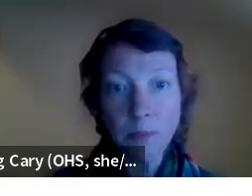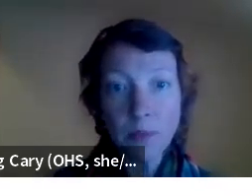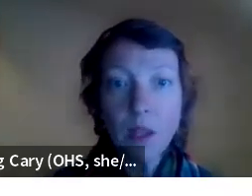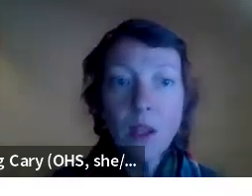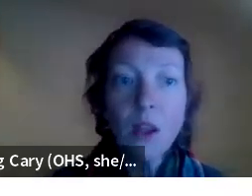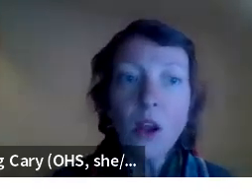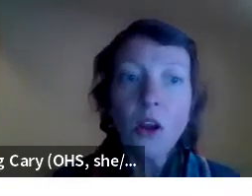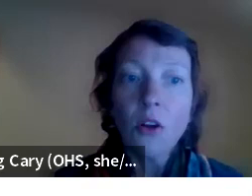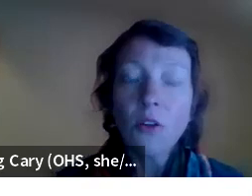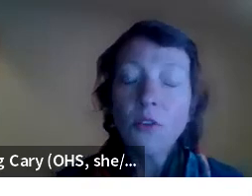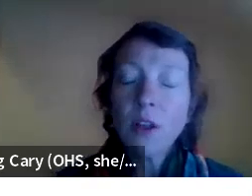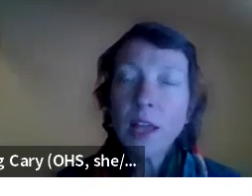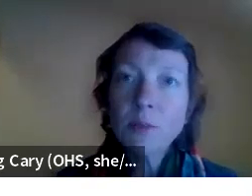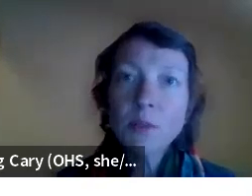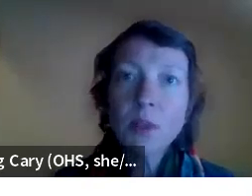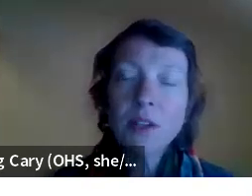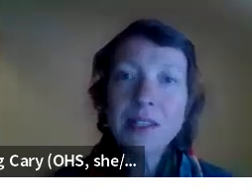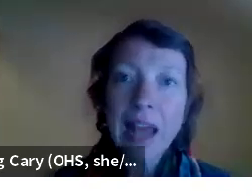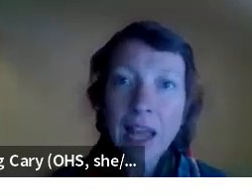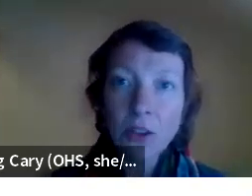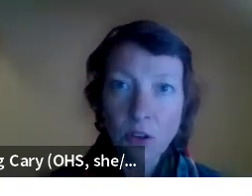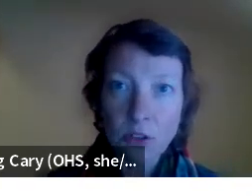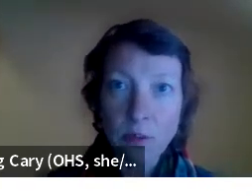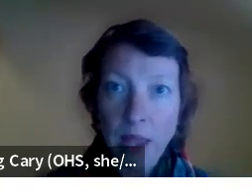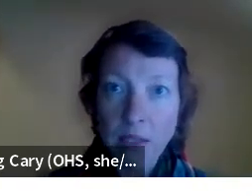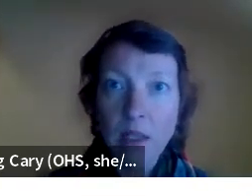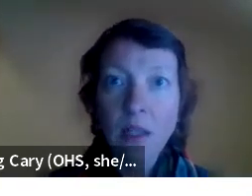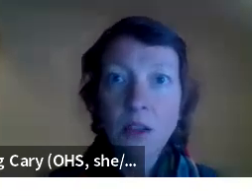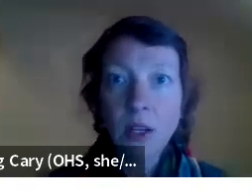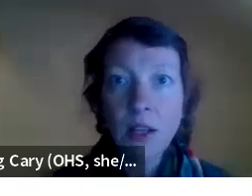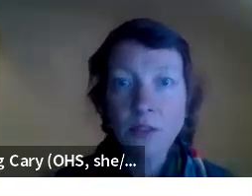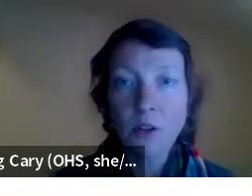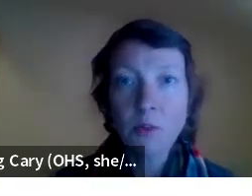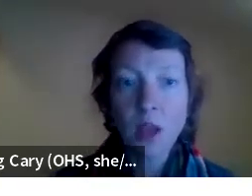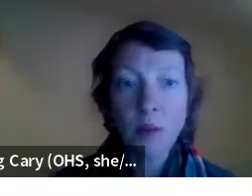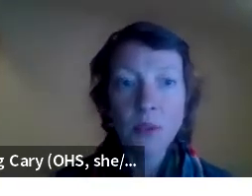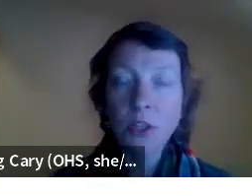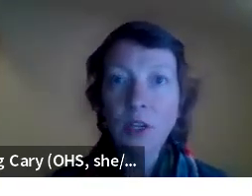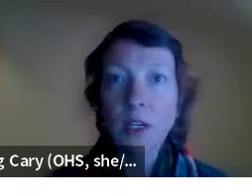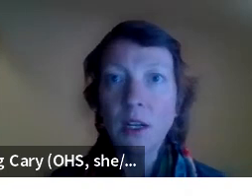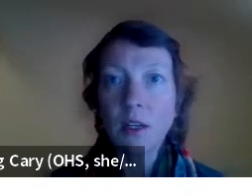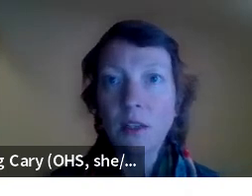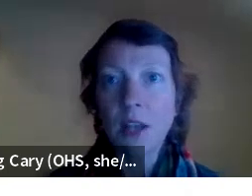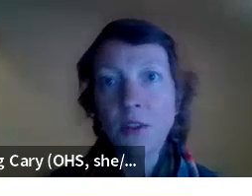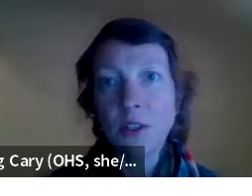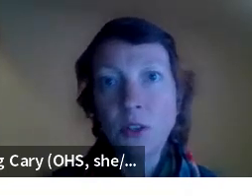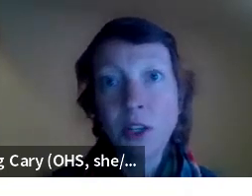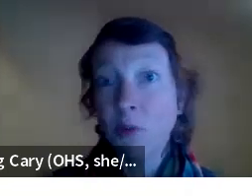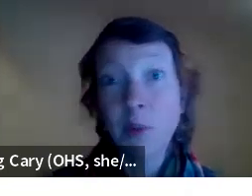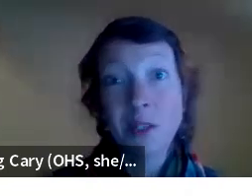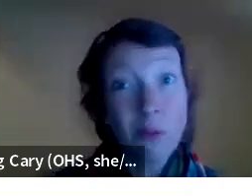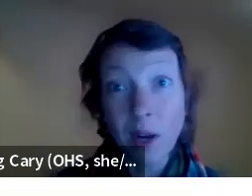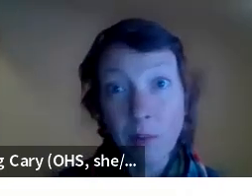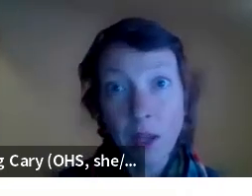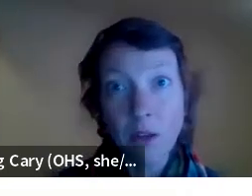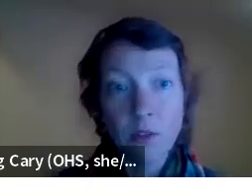not. For classrooms where there is not universal masking, including classrooms with children younger than 2 years